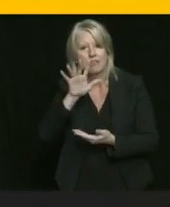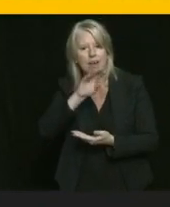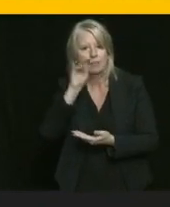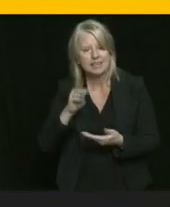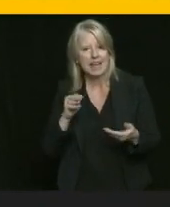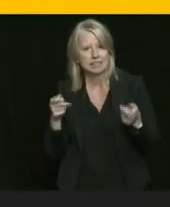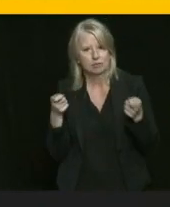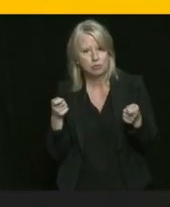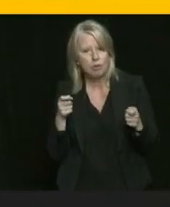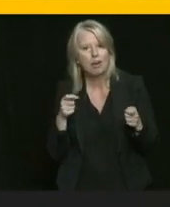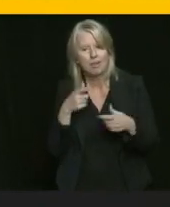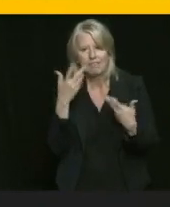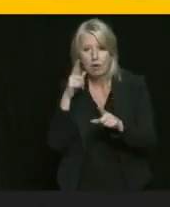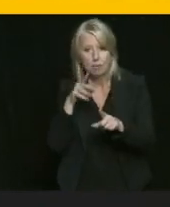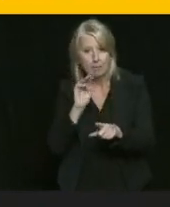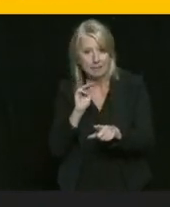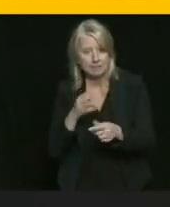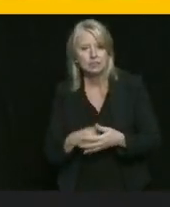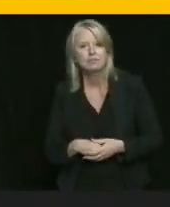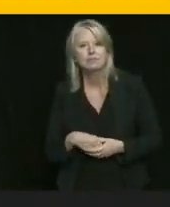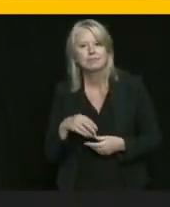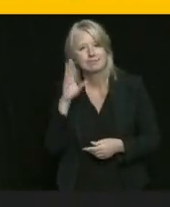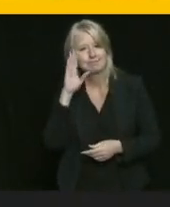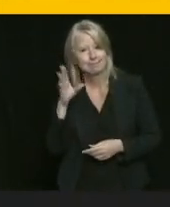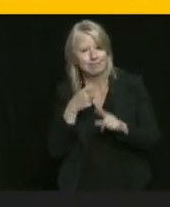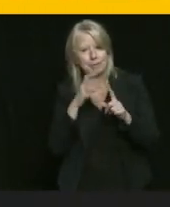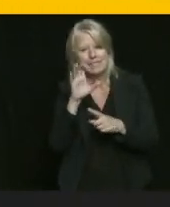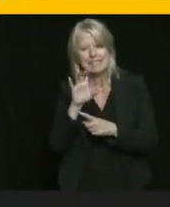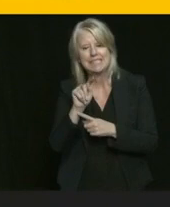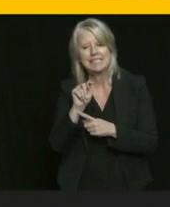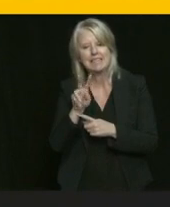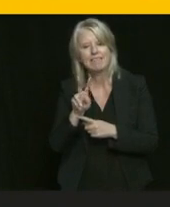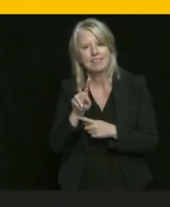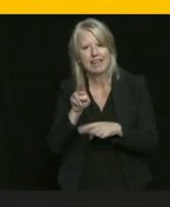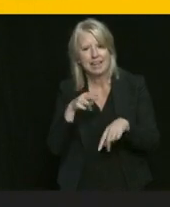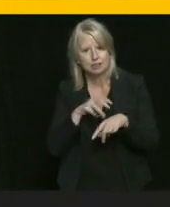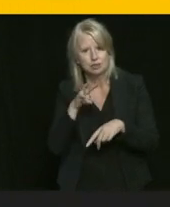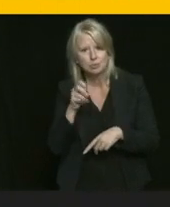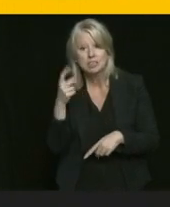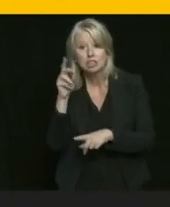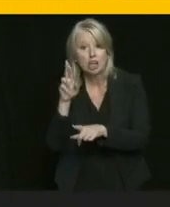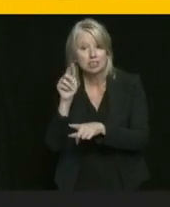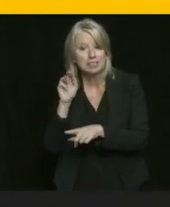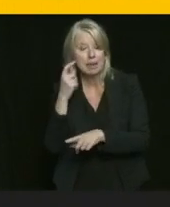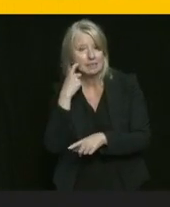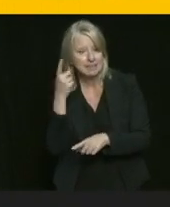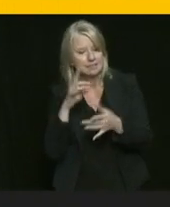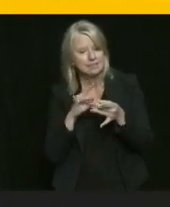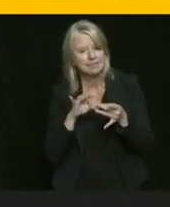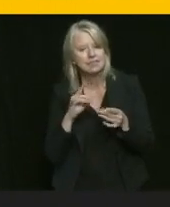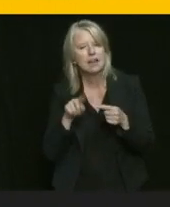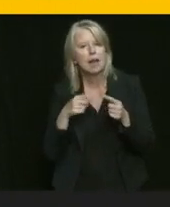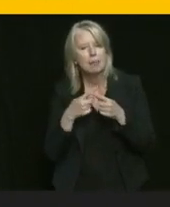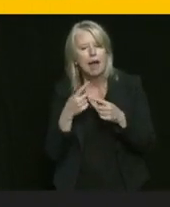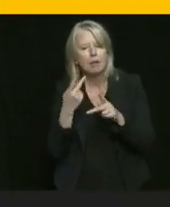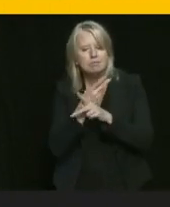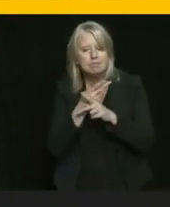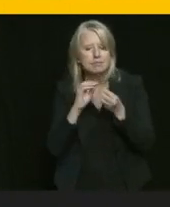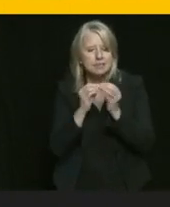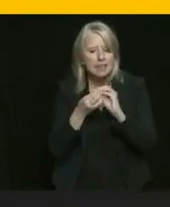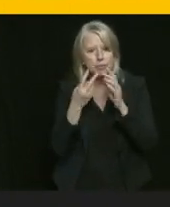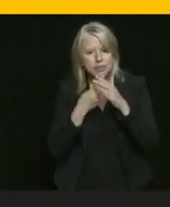You gave a warning last month after your speech, Haynes, from CTV National News here. Dr. Tam was just talking about this, about the modeling showing that we need to